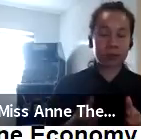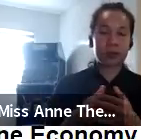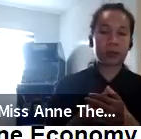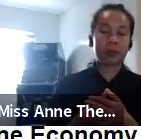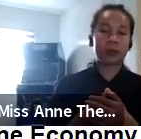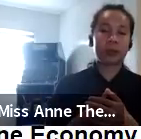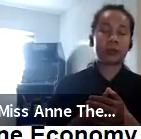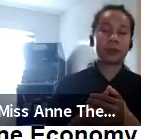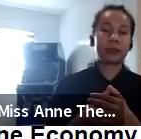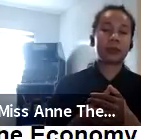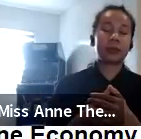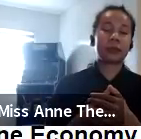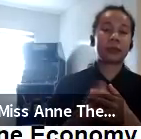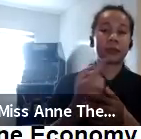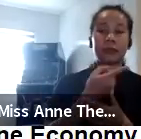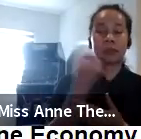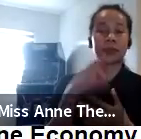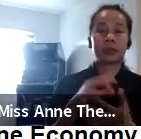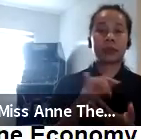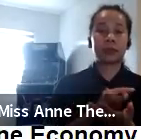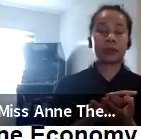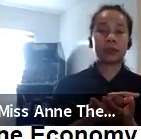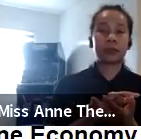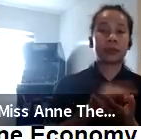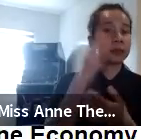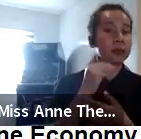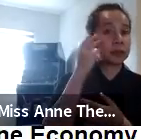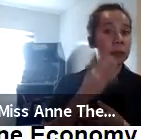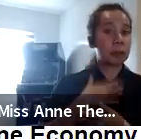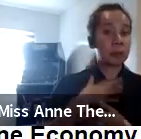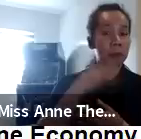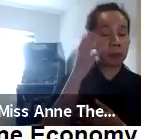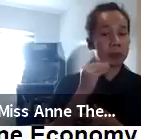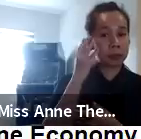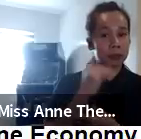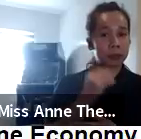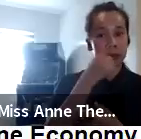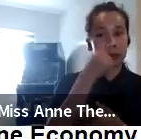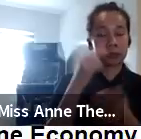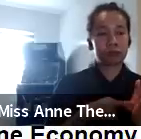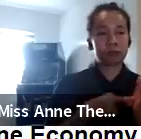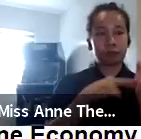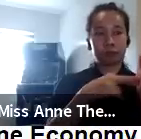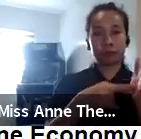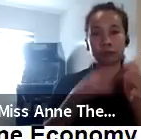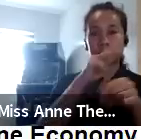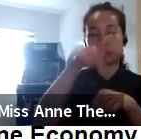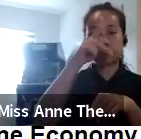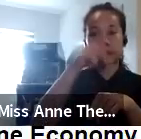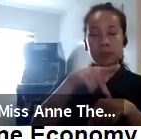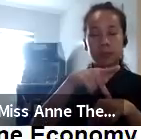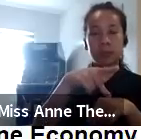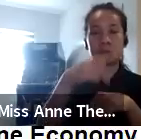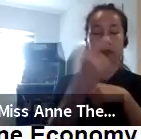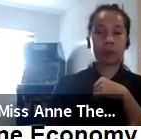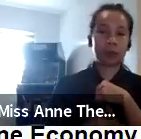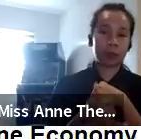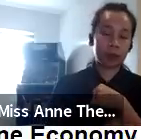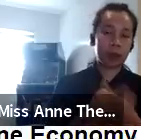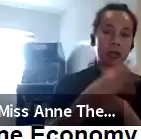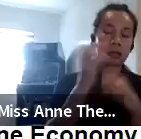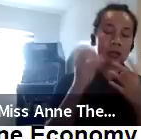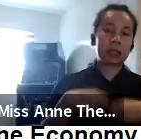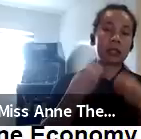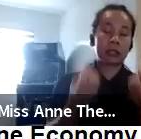So because of those experiences and because of representing the Philippine economy and by providing